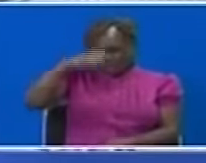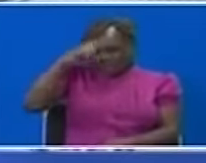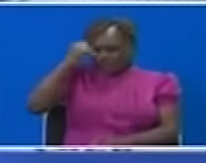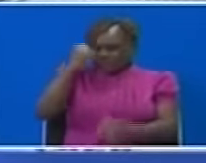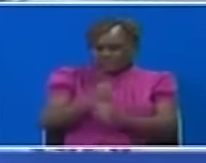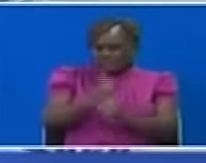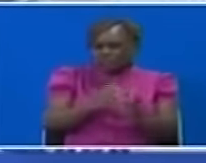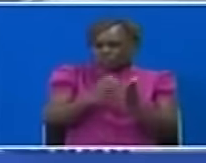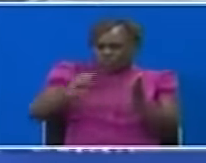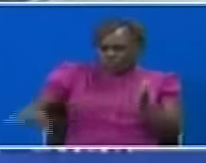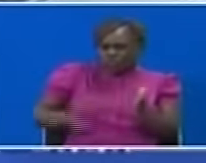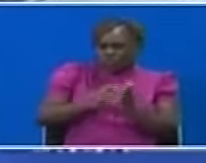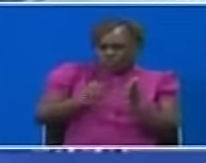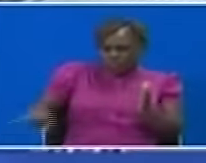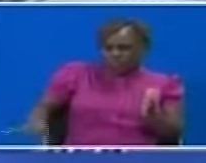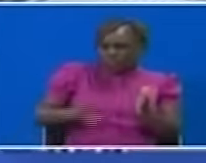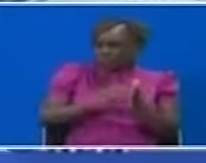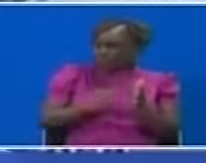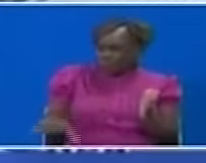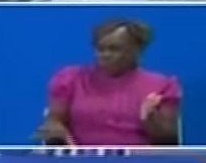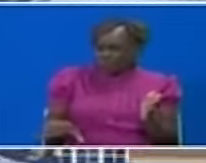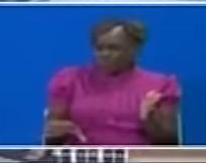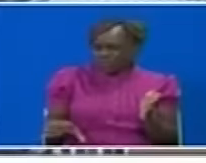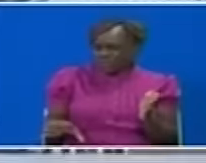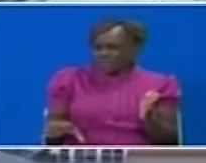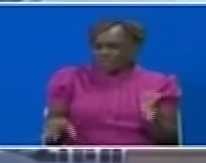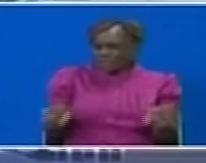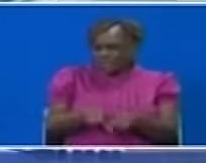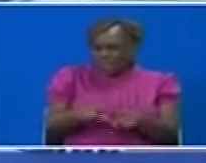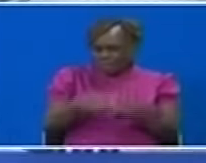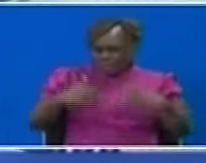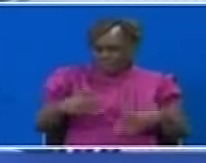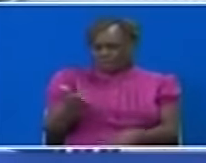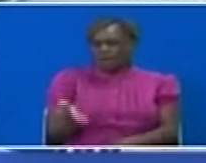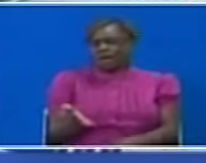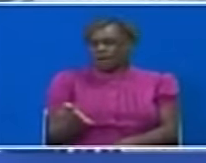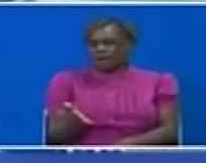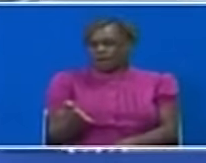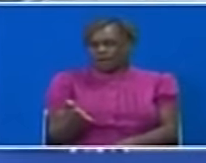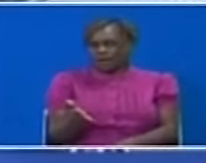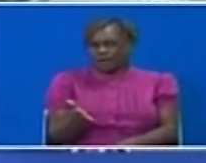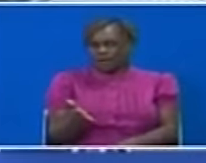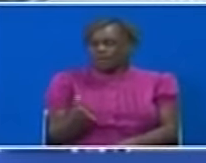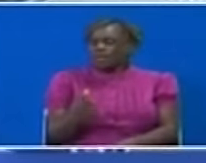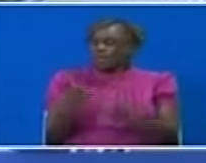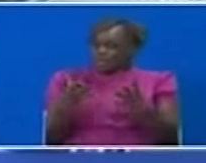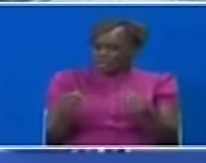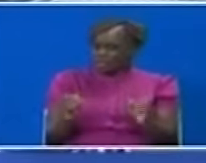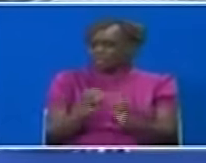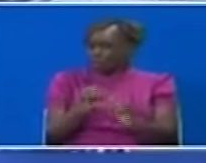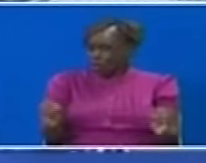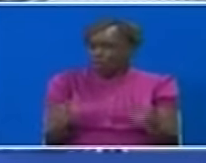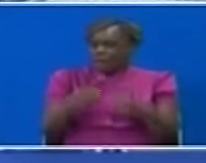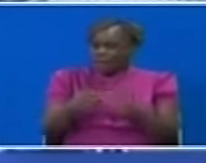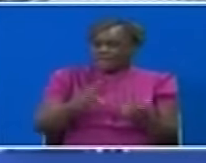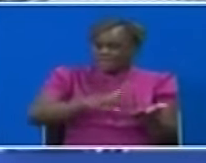to weed out such people. It don't really be easy, but resources must